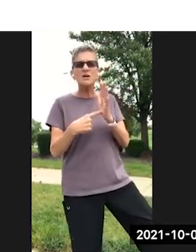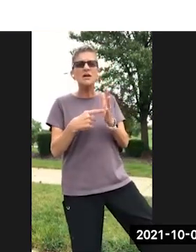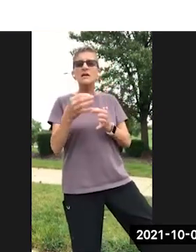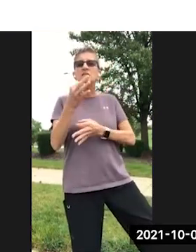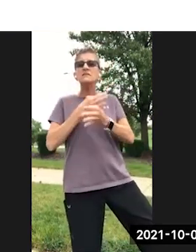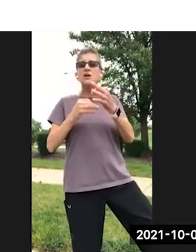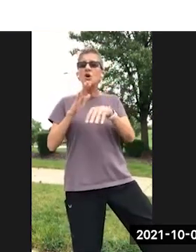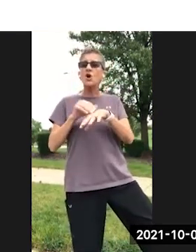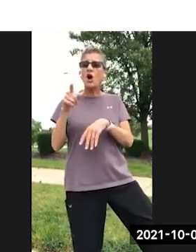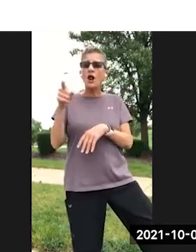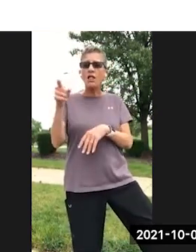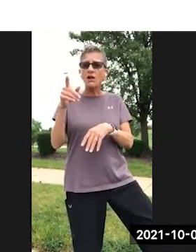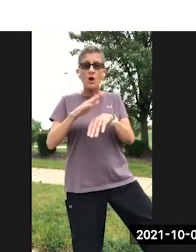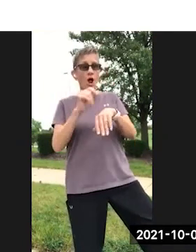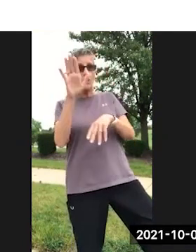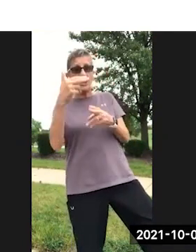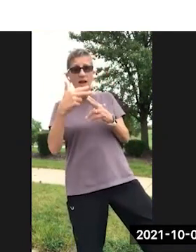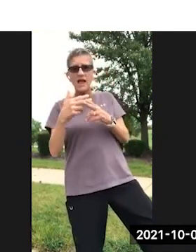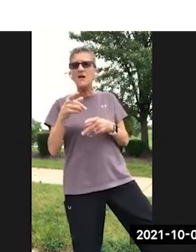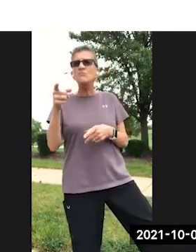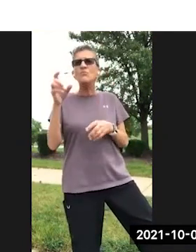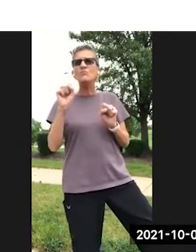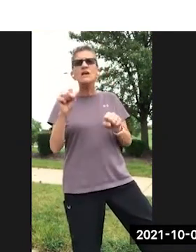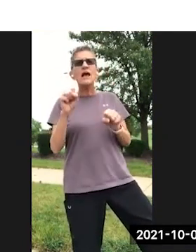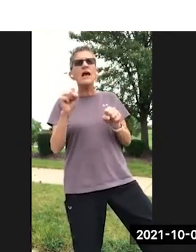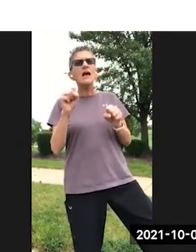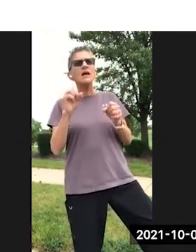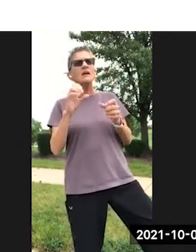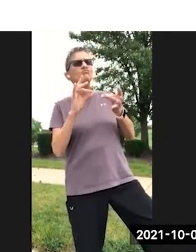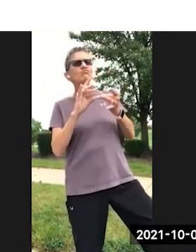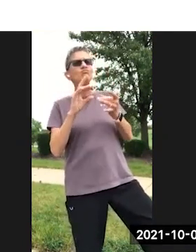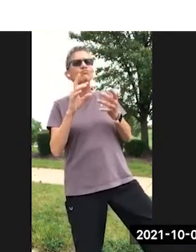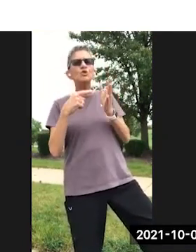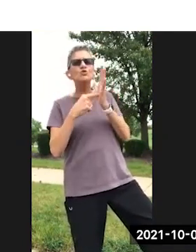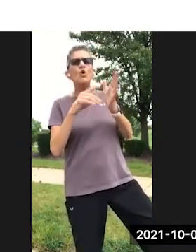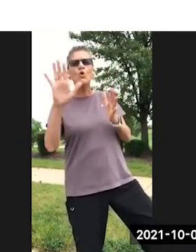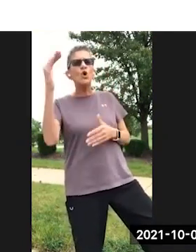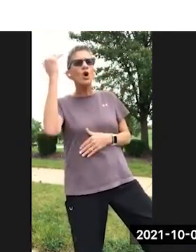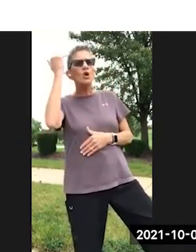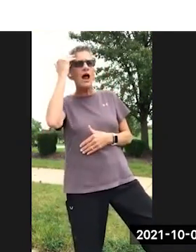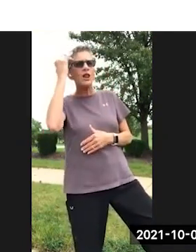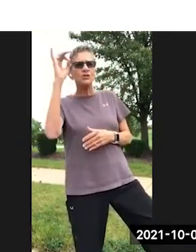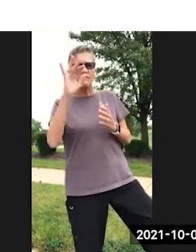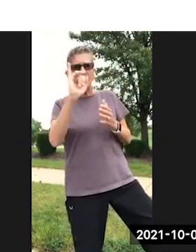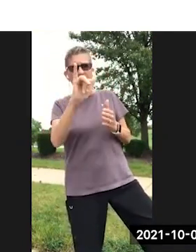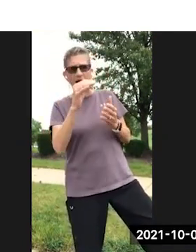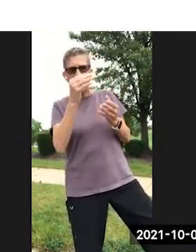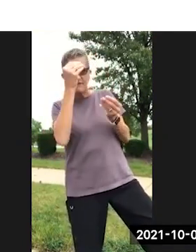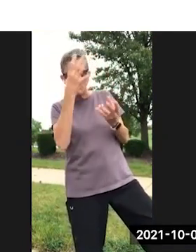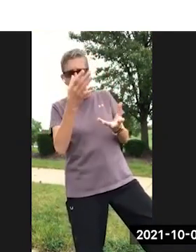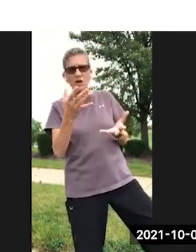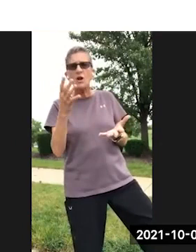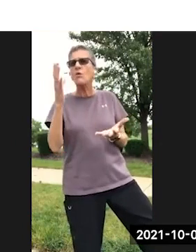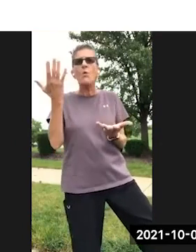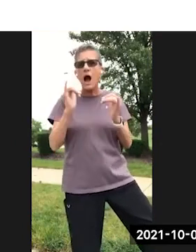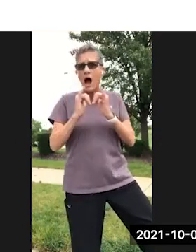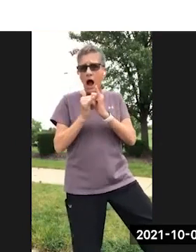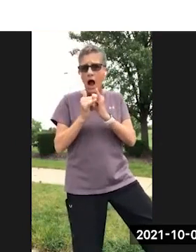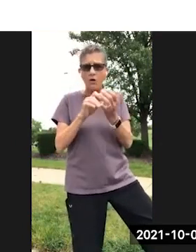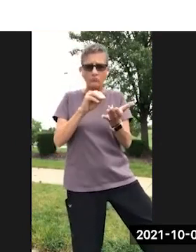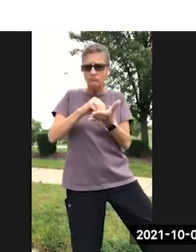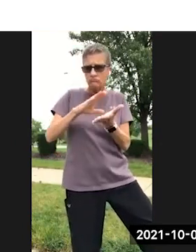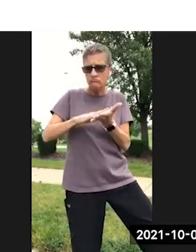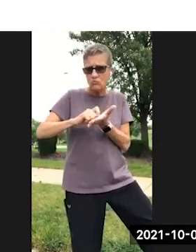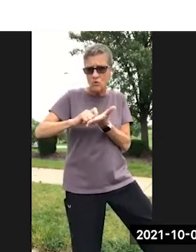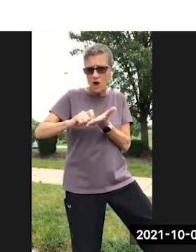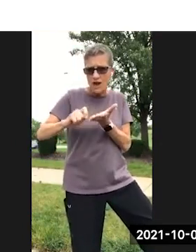can demonstrate their understanding of the material by writing down the answer or by sending their